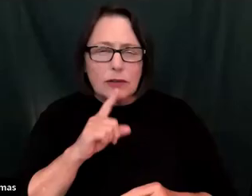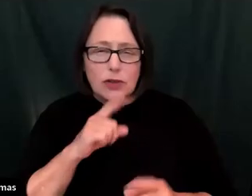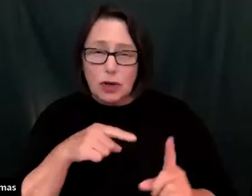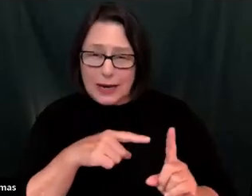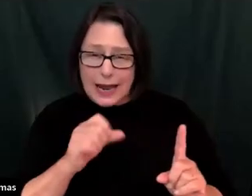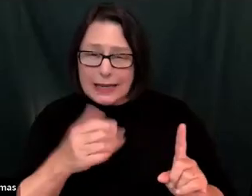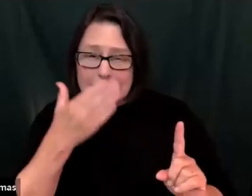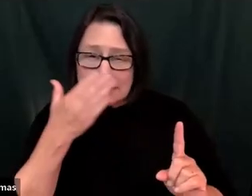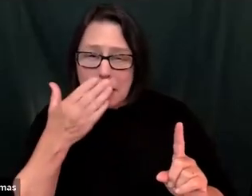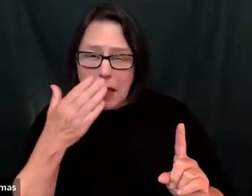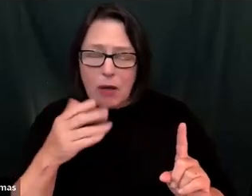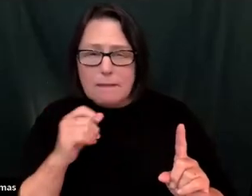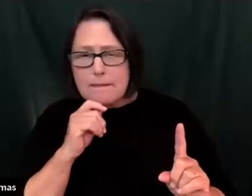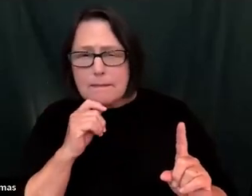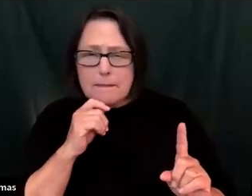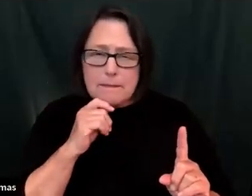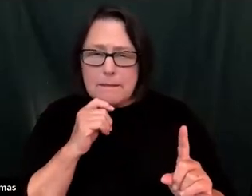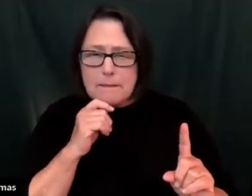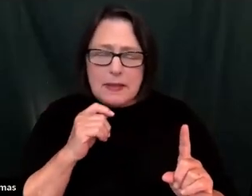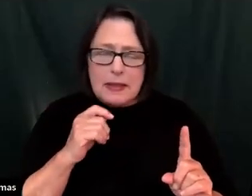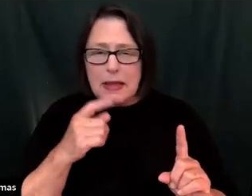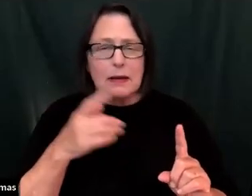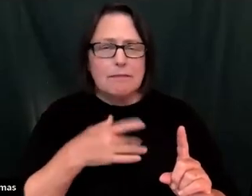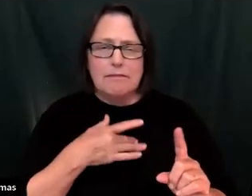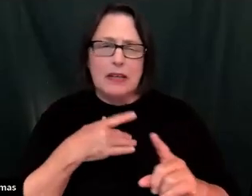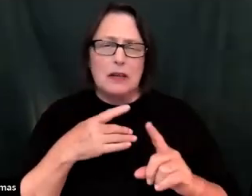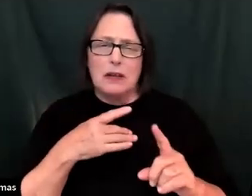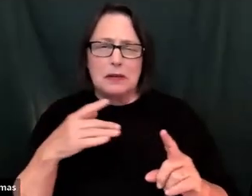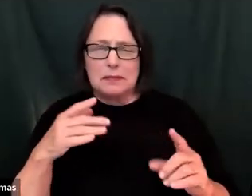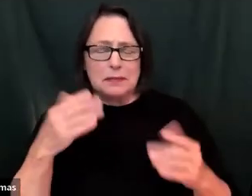to provide information to Dylan. So they've crossed that off.